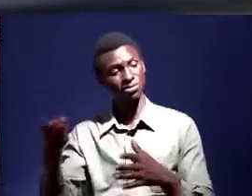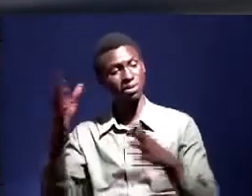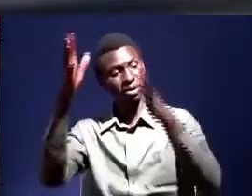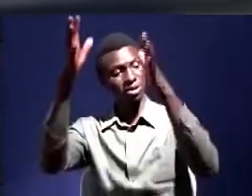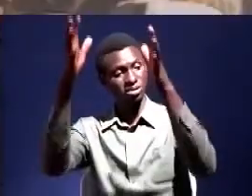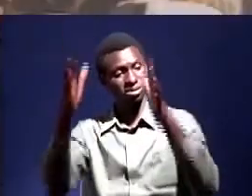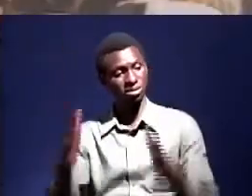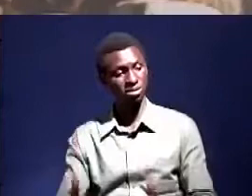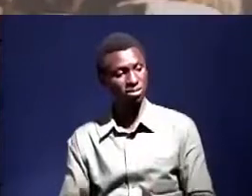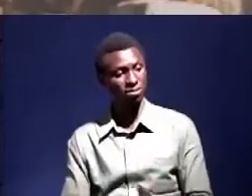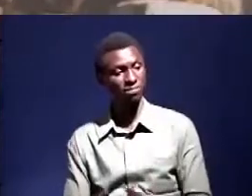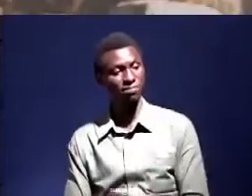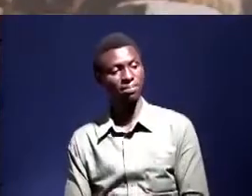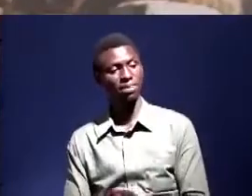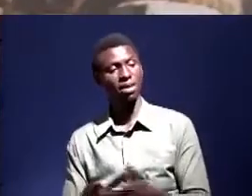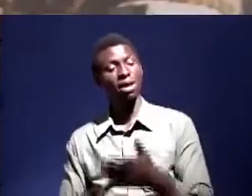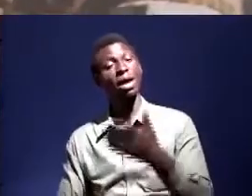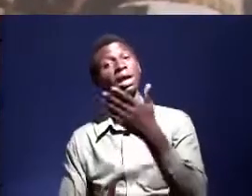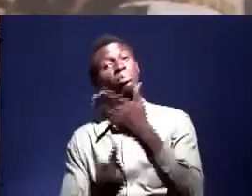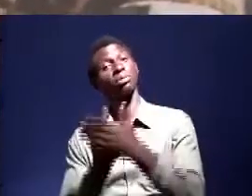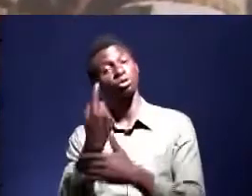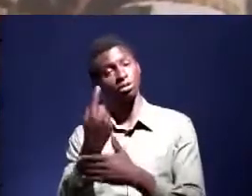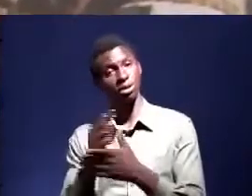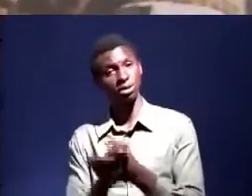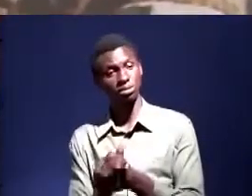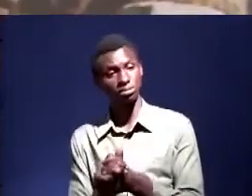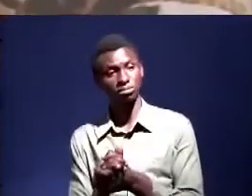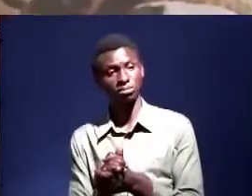out, there was a smile on his face.